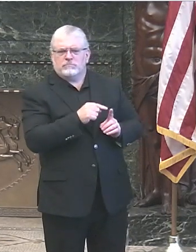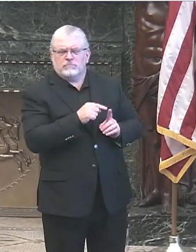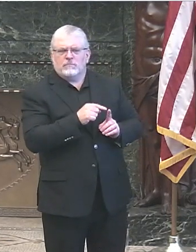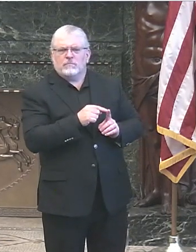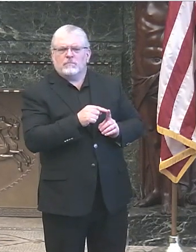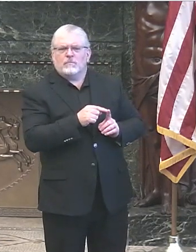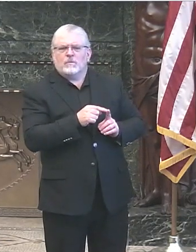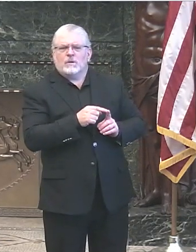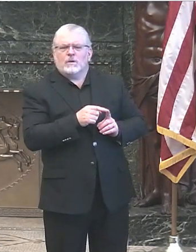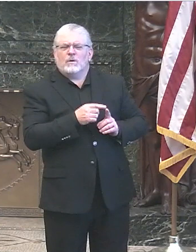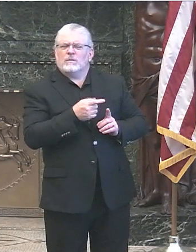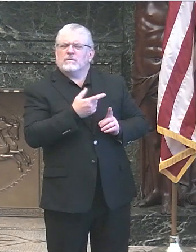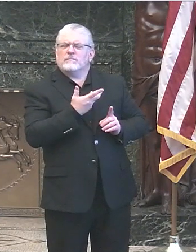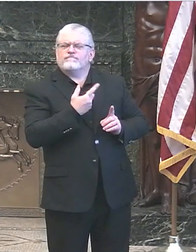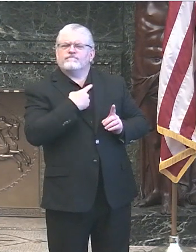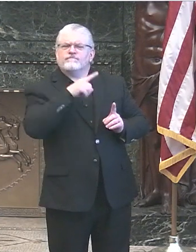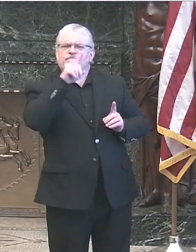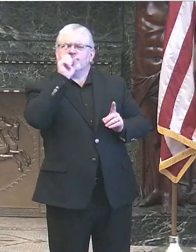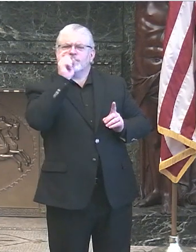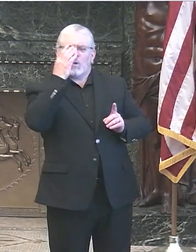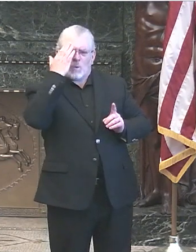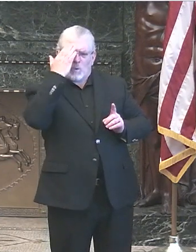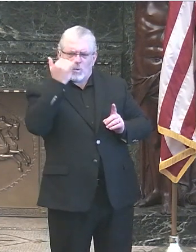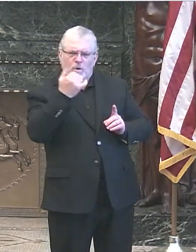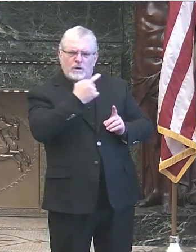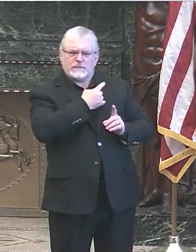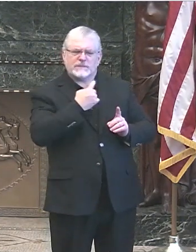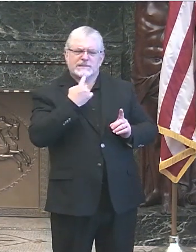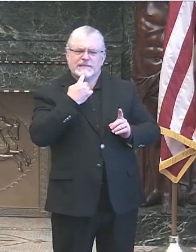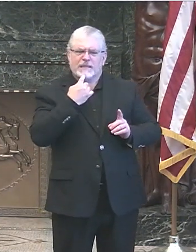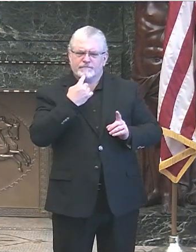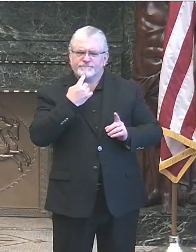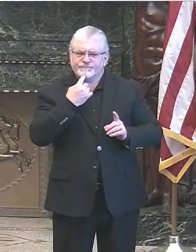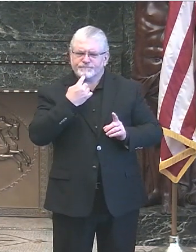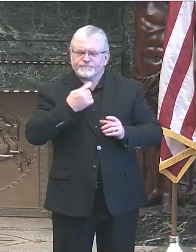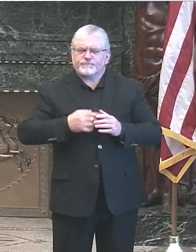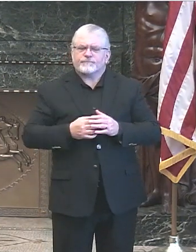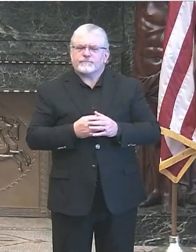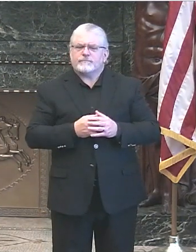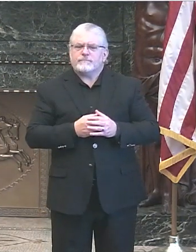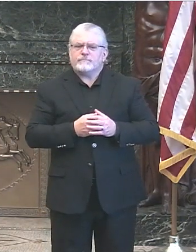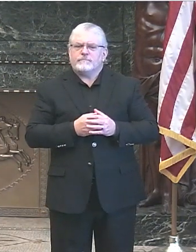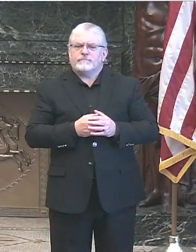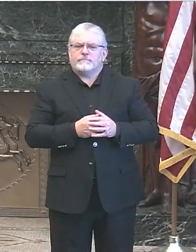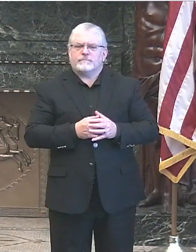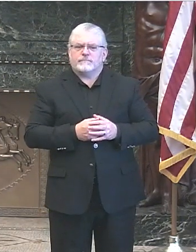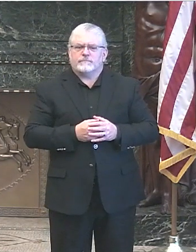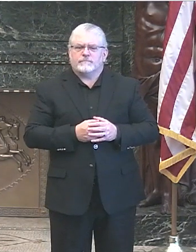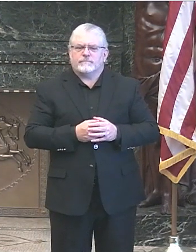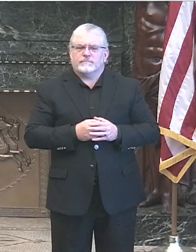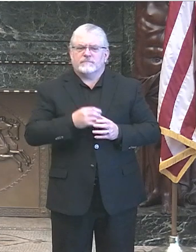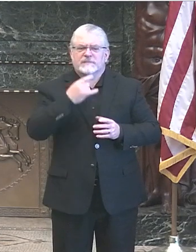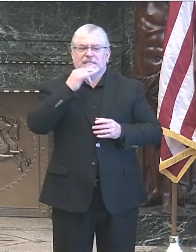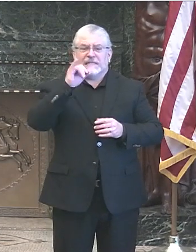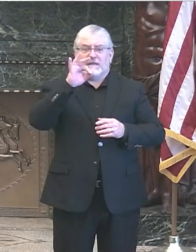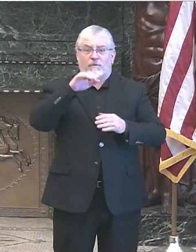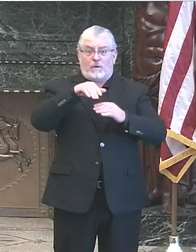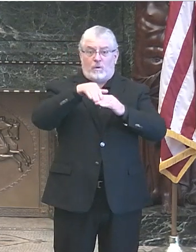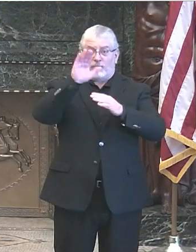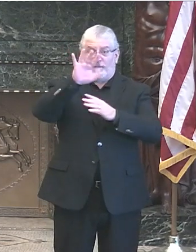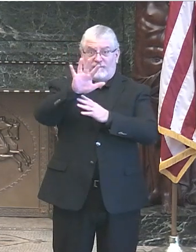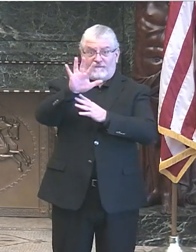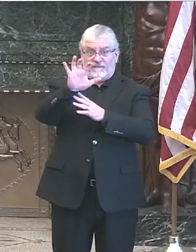say that the trend seems to be easing off? Over 500 new cases seems in line with what's been happening the last